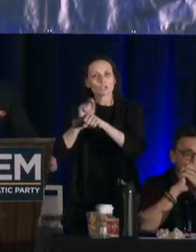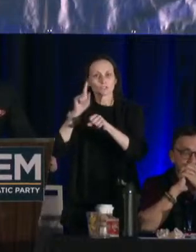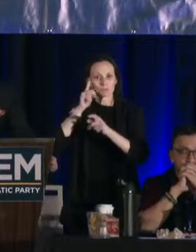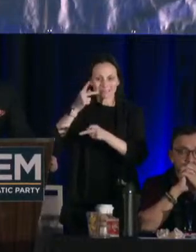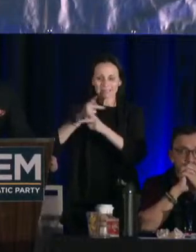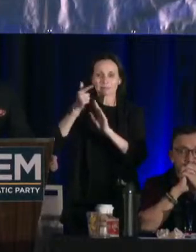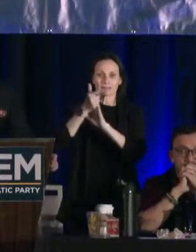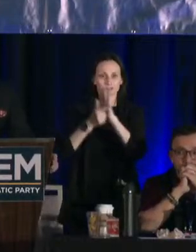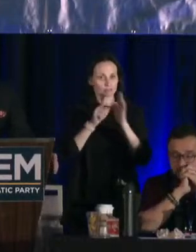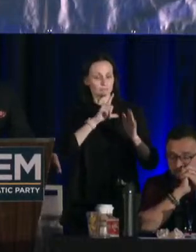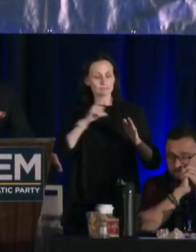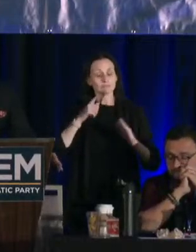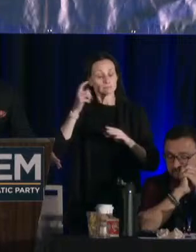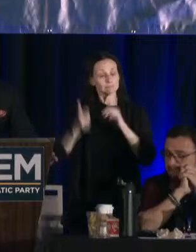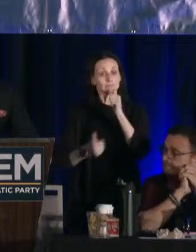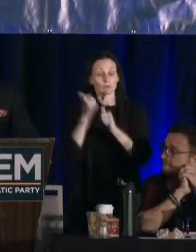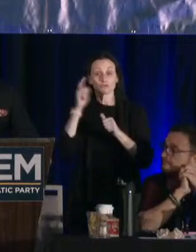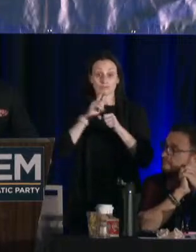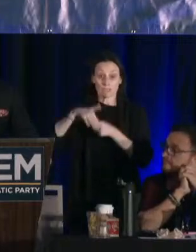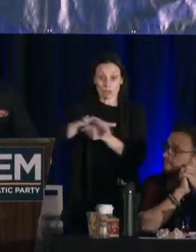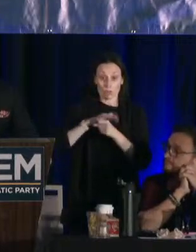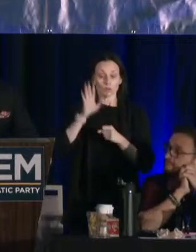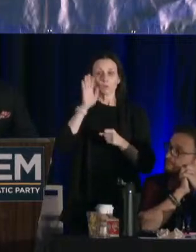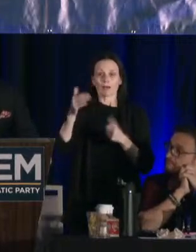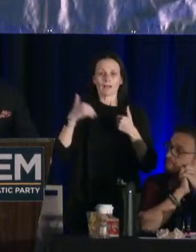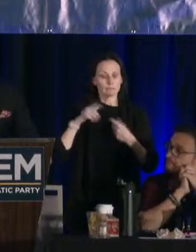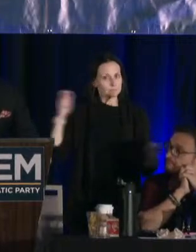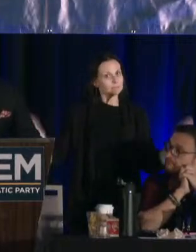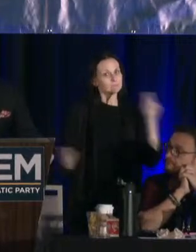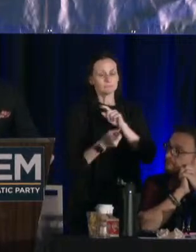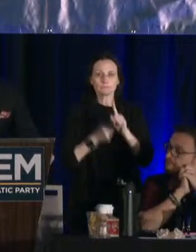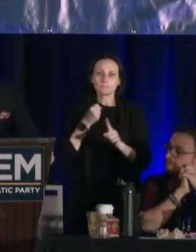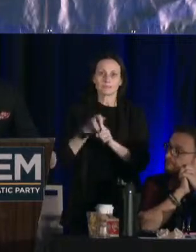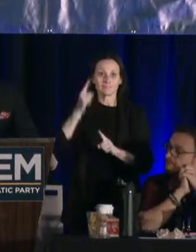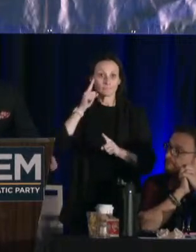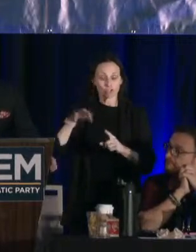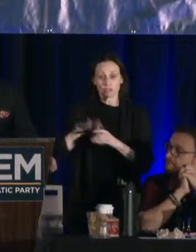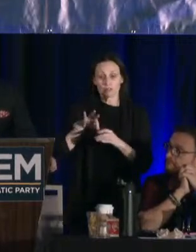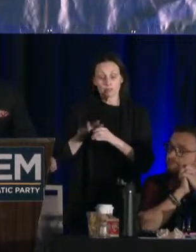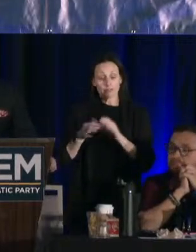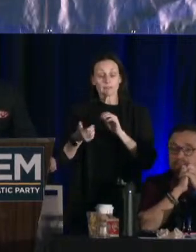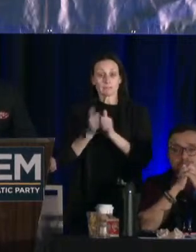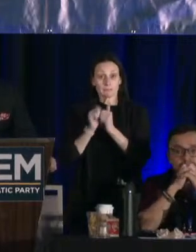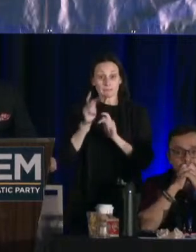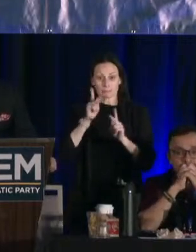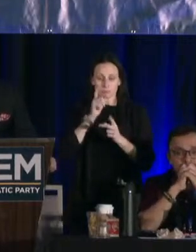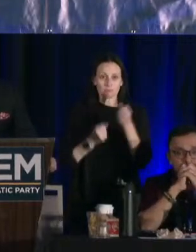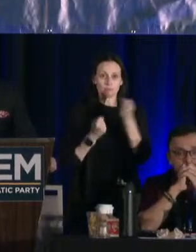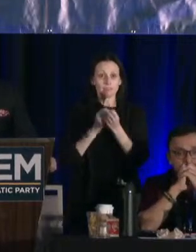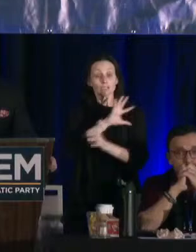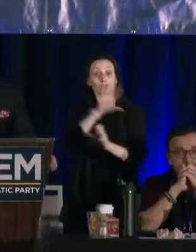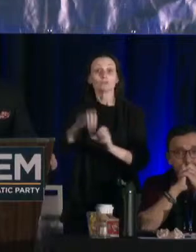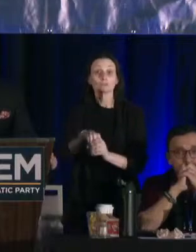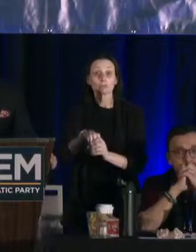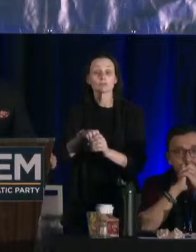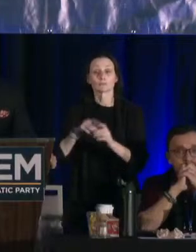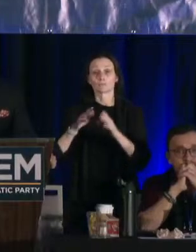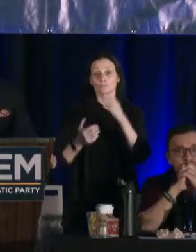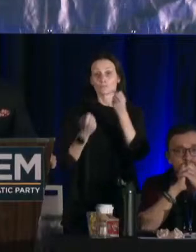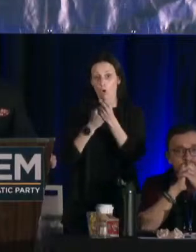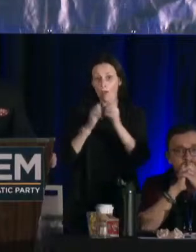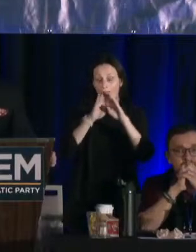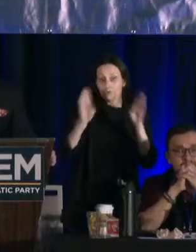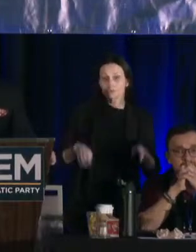legislative majorities, and at the local level, we will play a pivotal role in electing elected officials who represent inclusive, pro-housing,